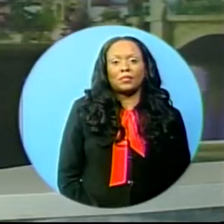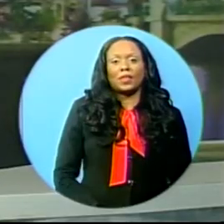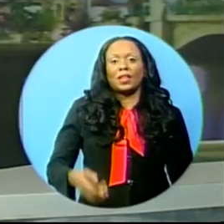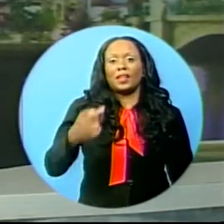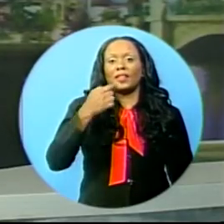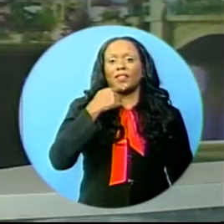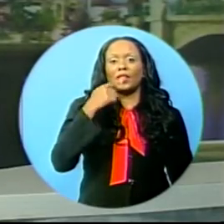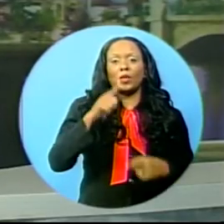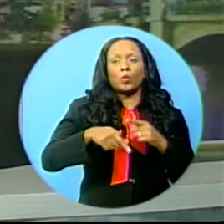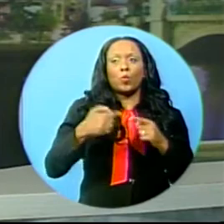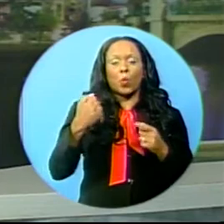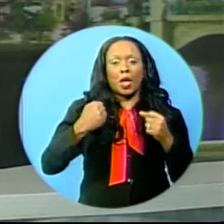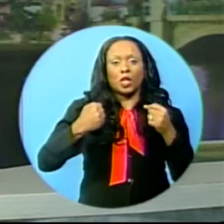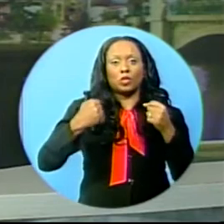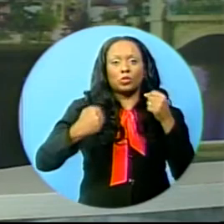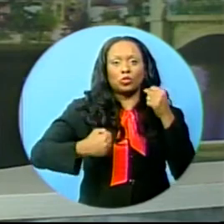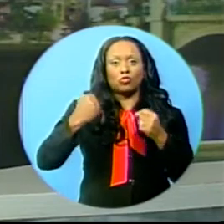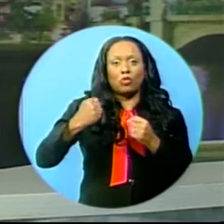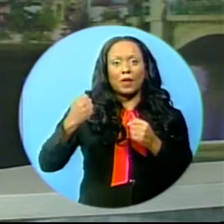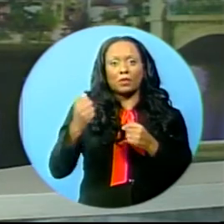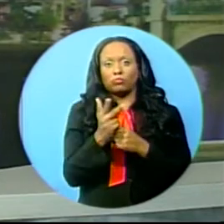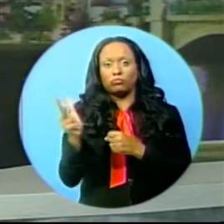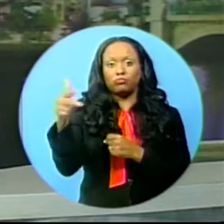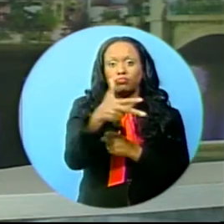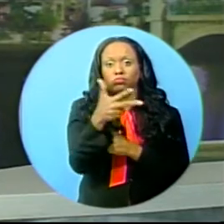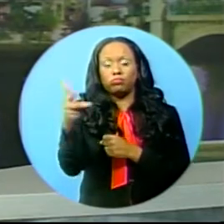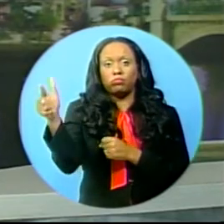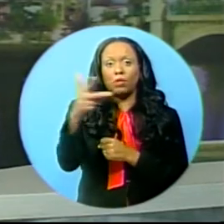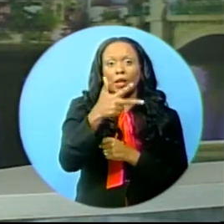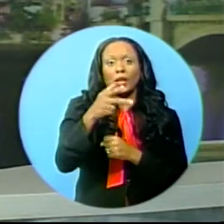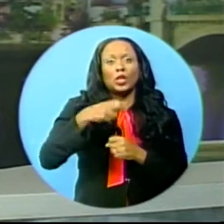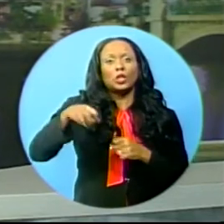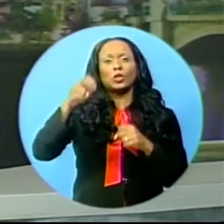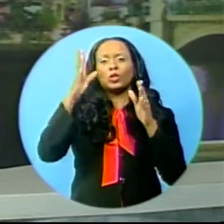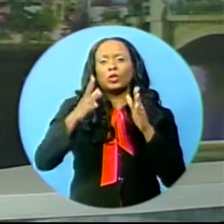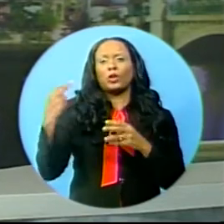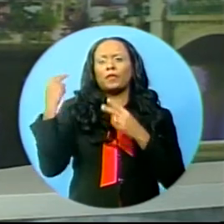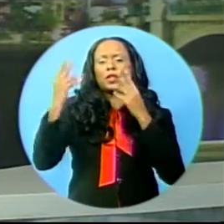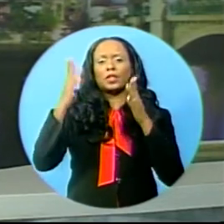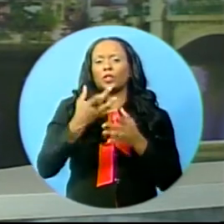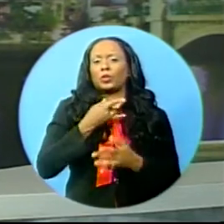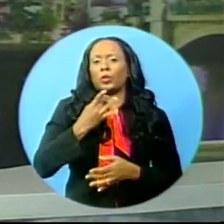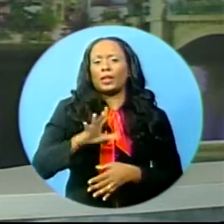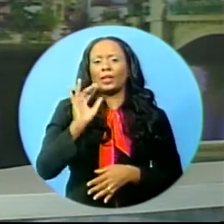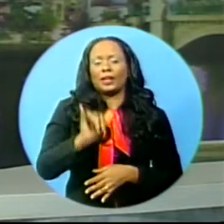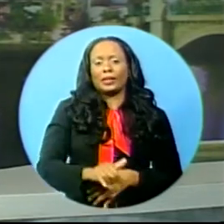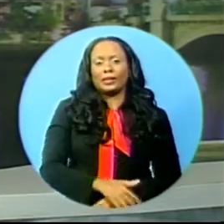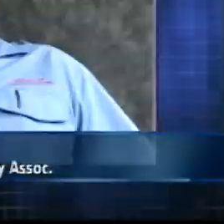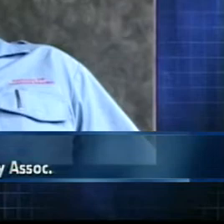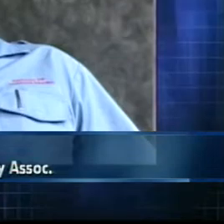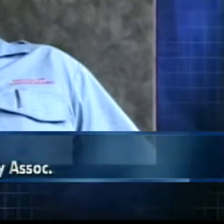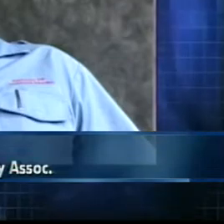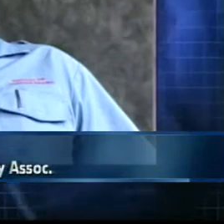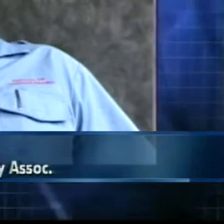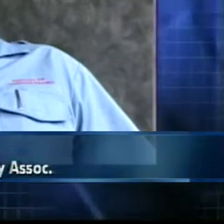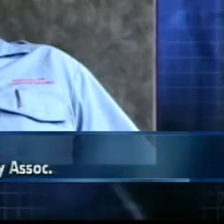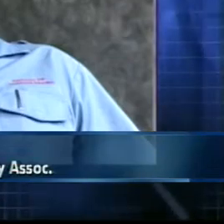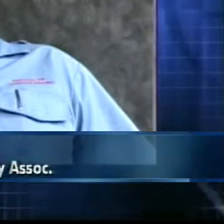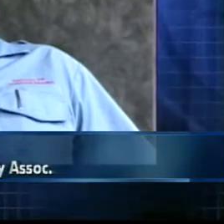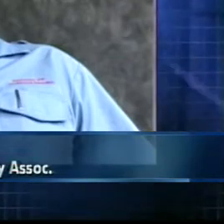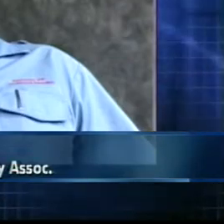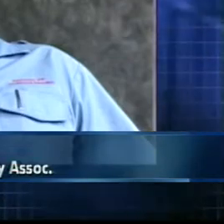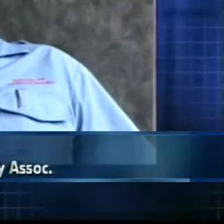Mr. Cox says acts of reckless driving can affect the country's image with tourists. A man hiring a